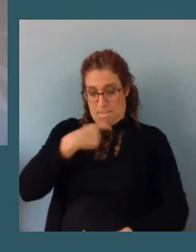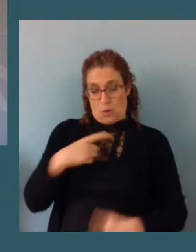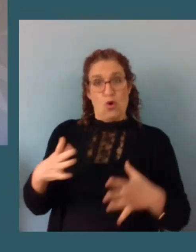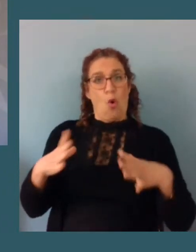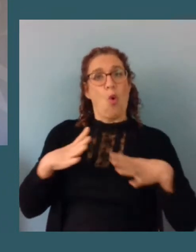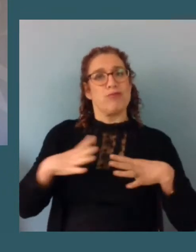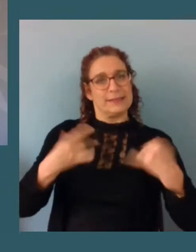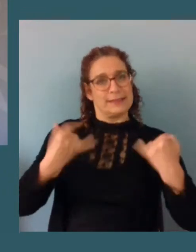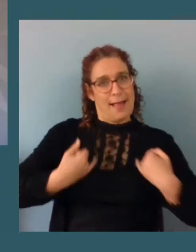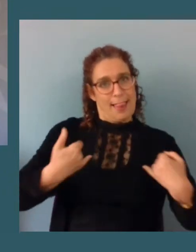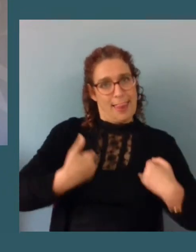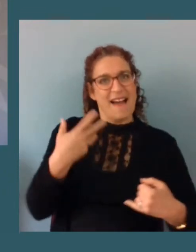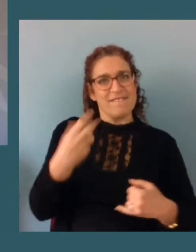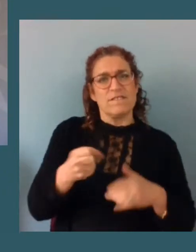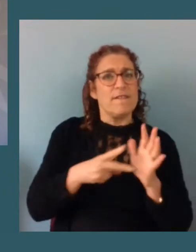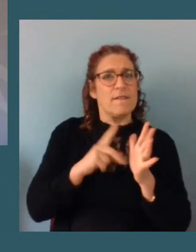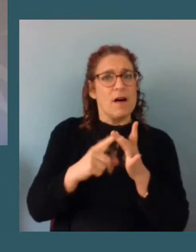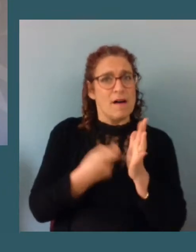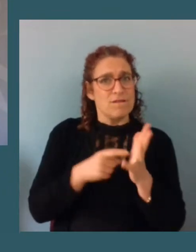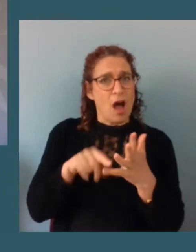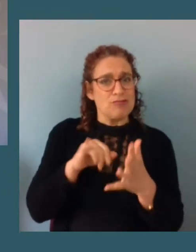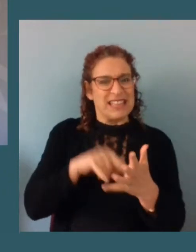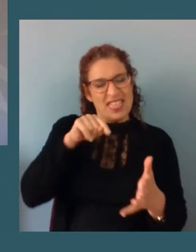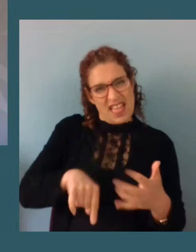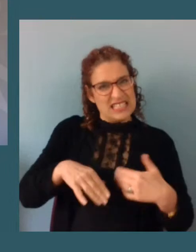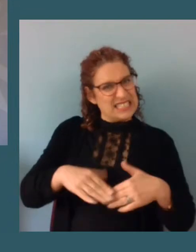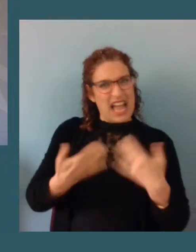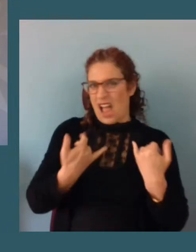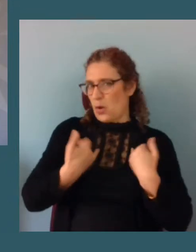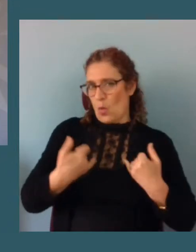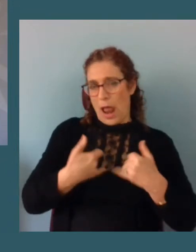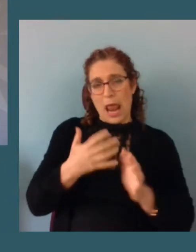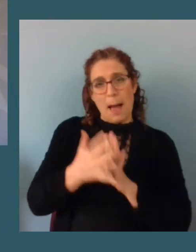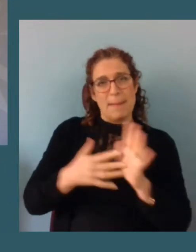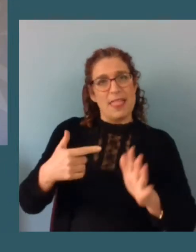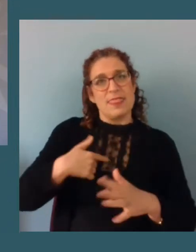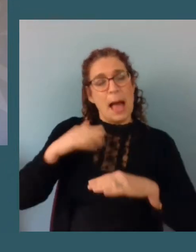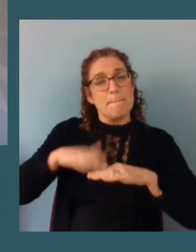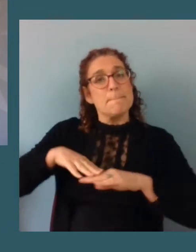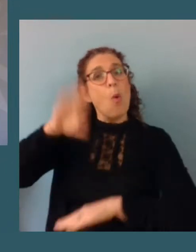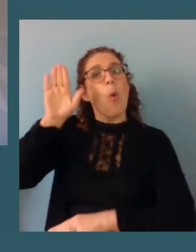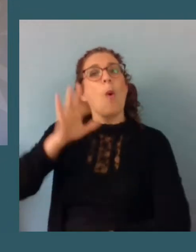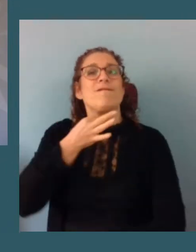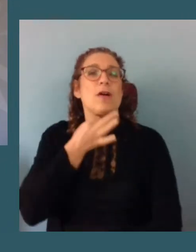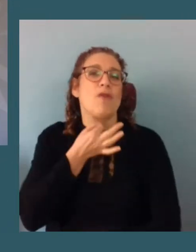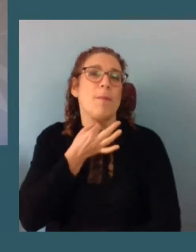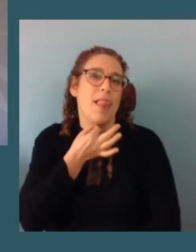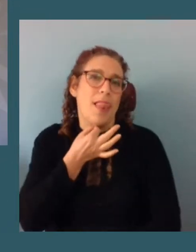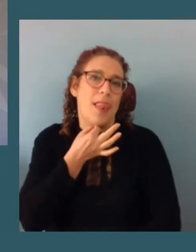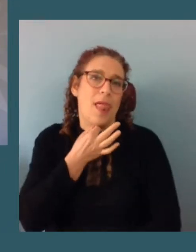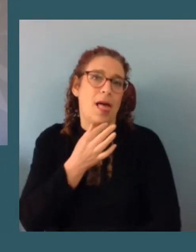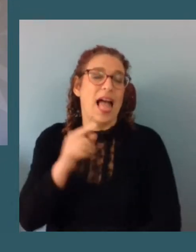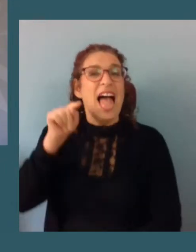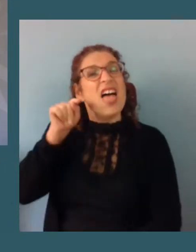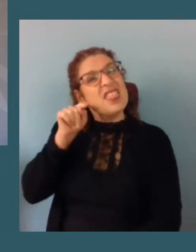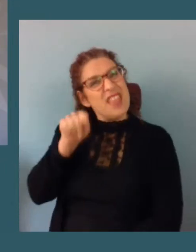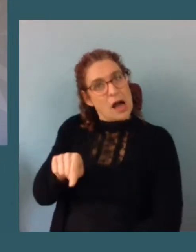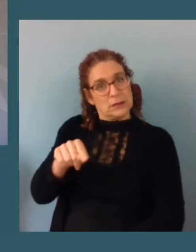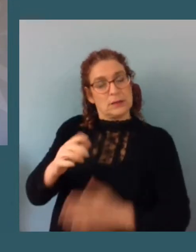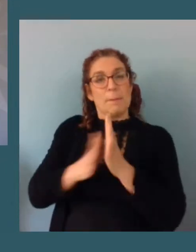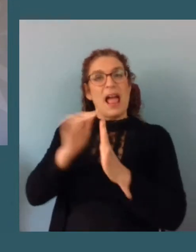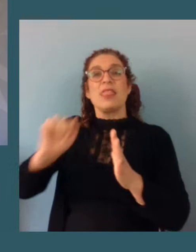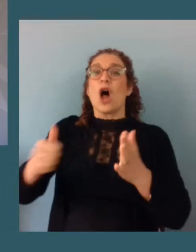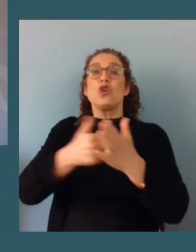unwell on a day, and on that day, their tolerance threshold will drop. And so this threshold being not